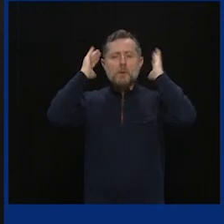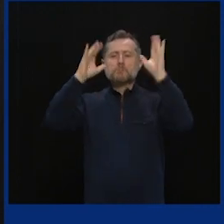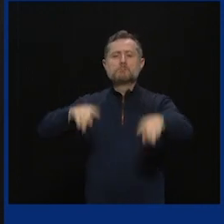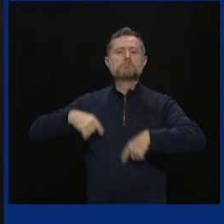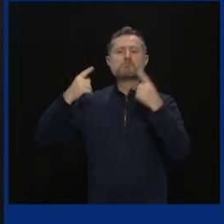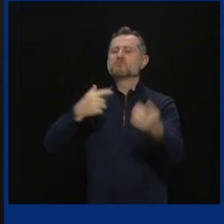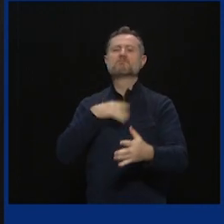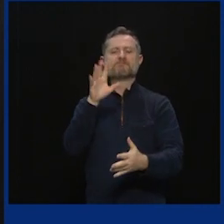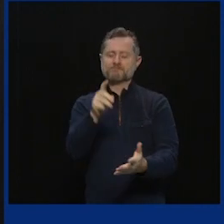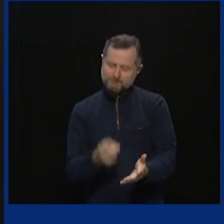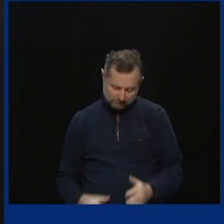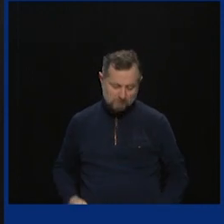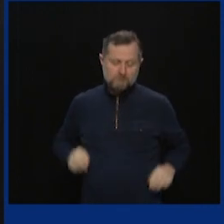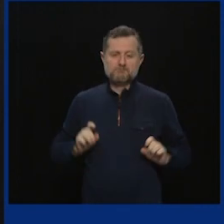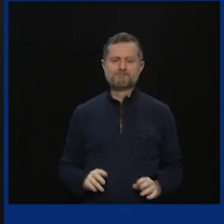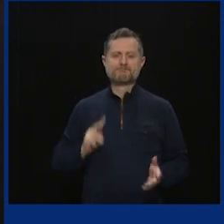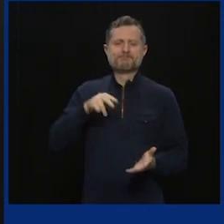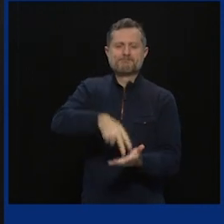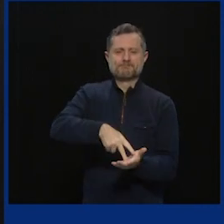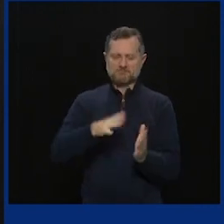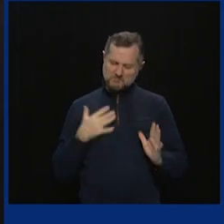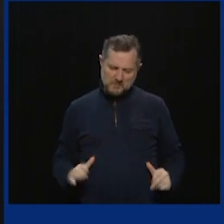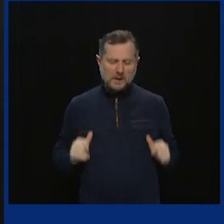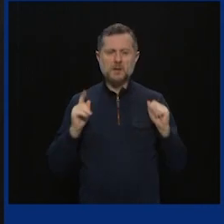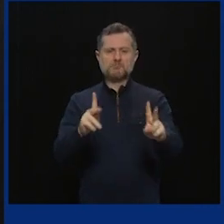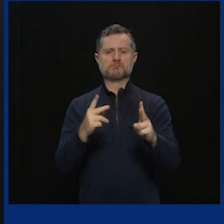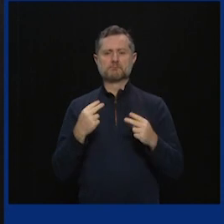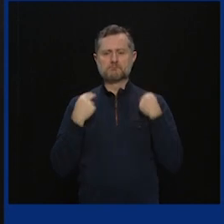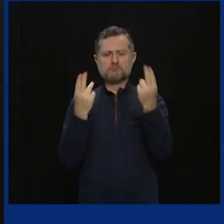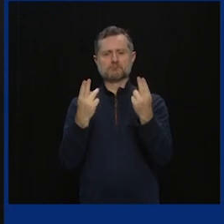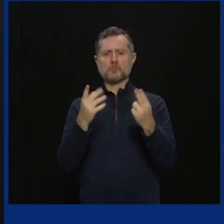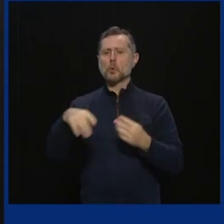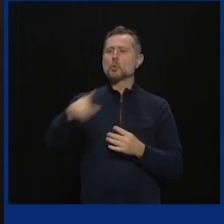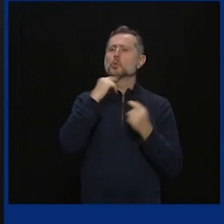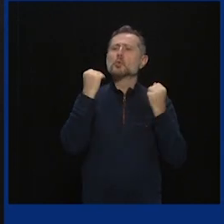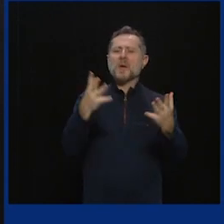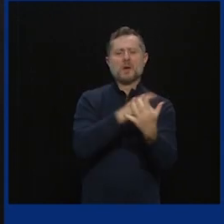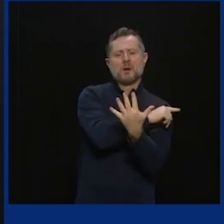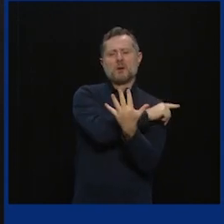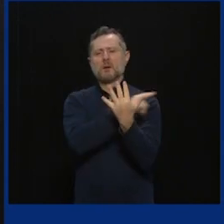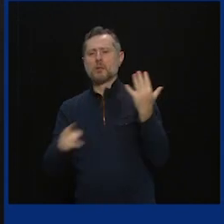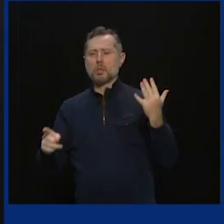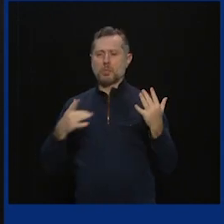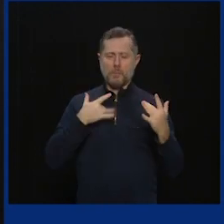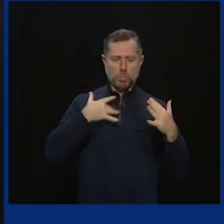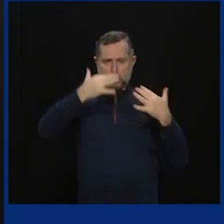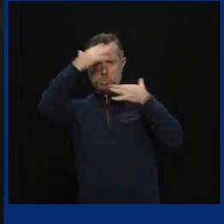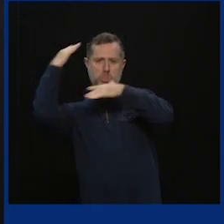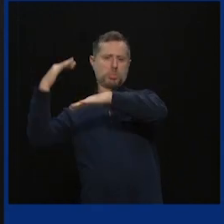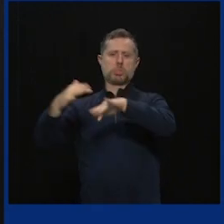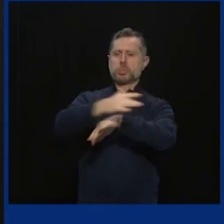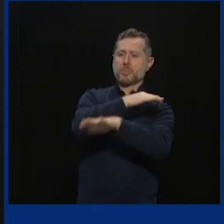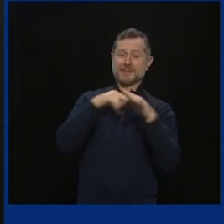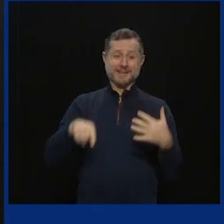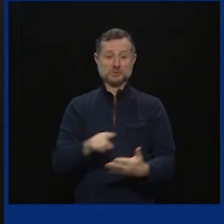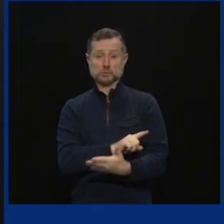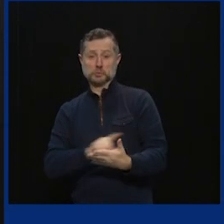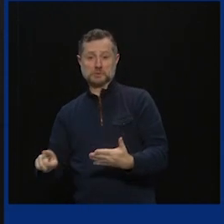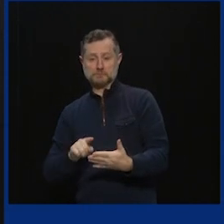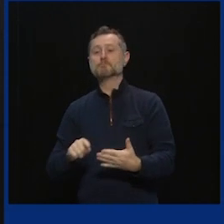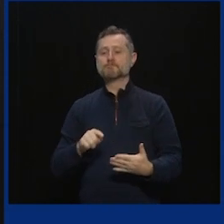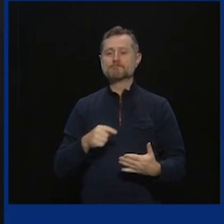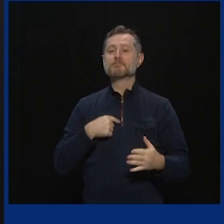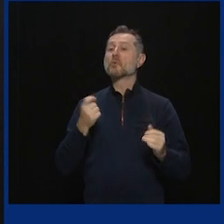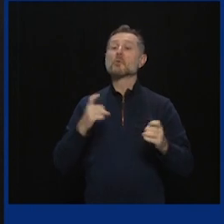back. And there are so many factors at play right now. Just this week, we've opened back the doors